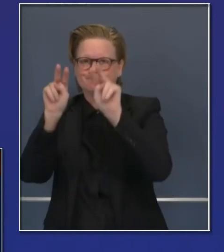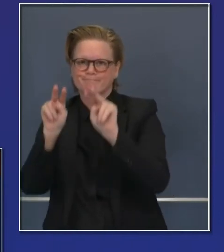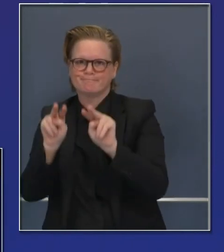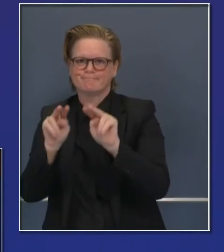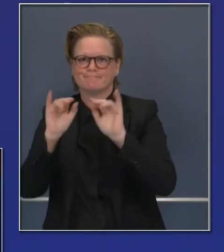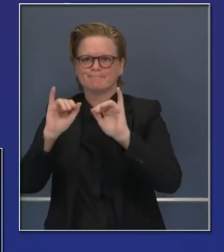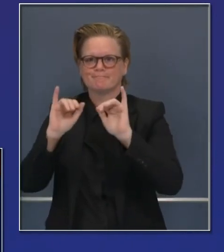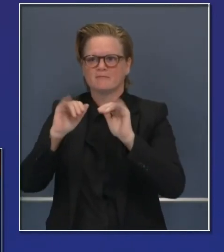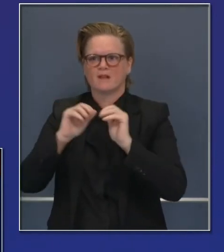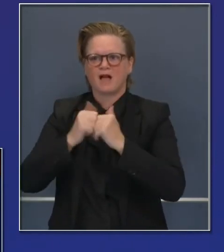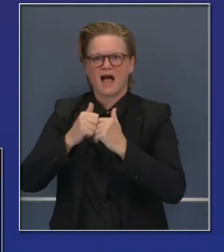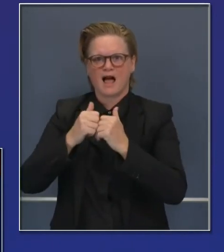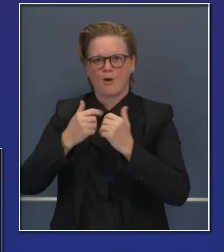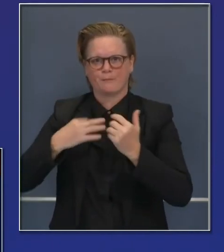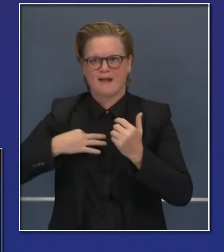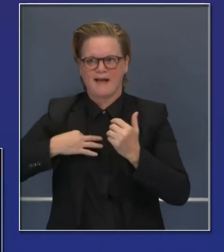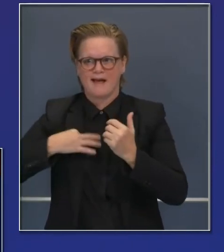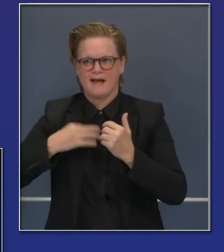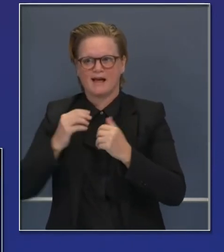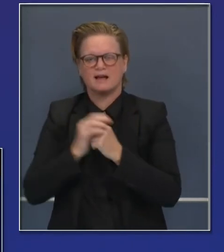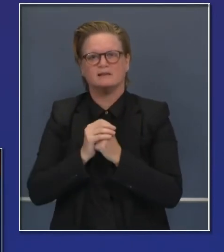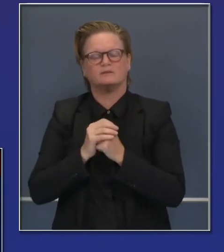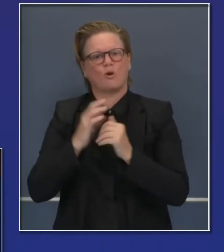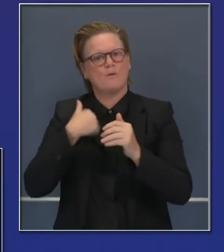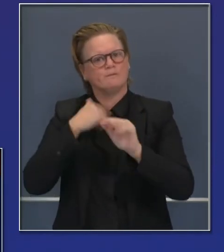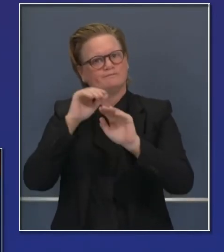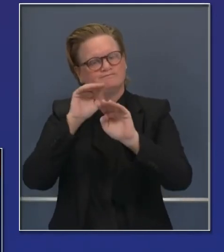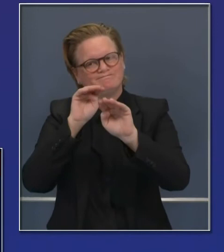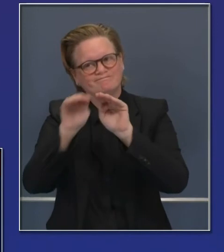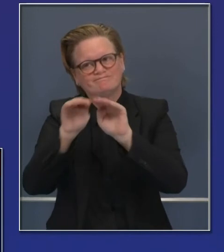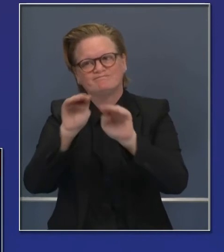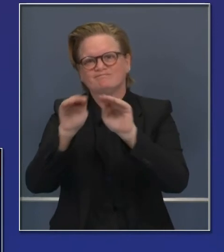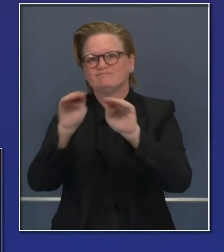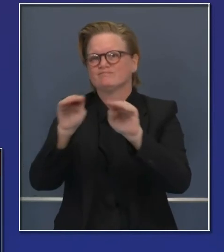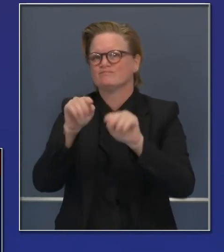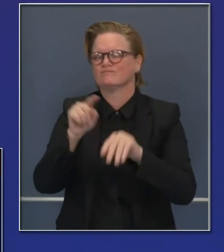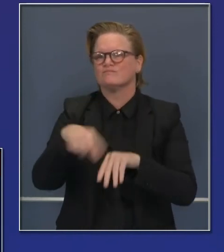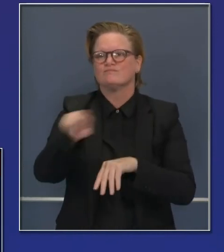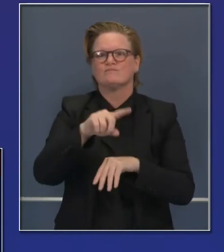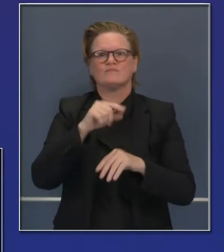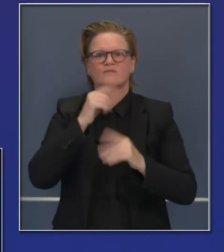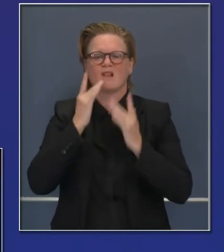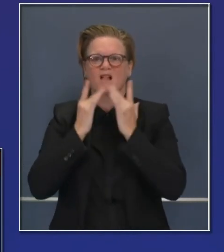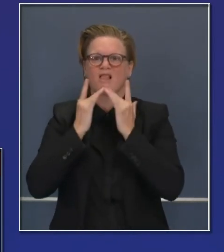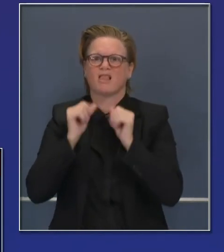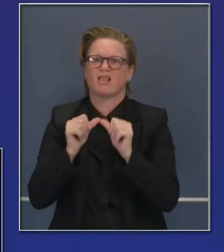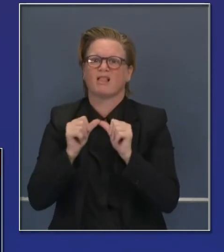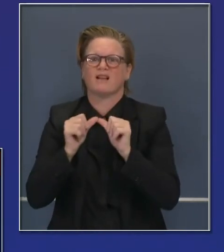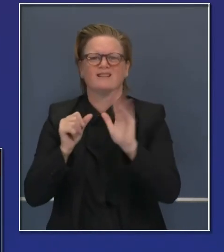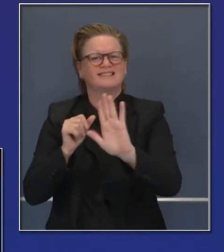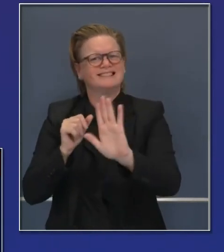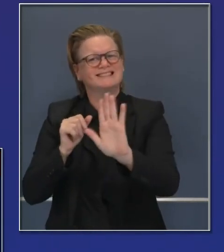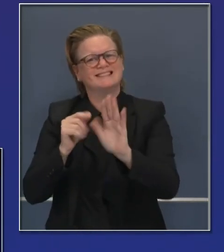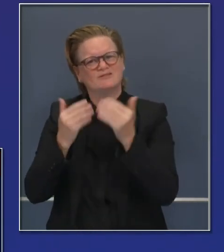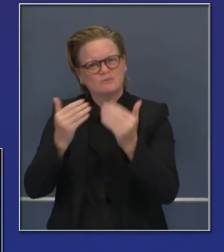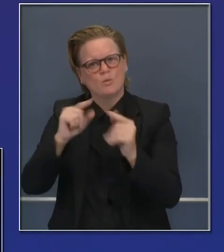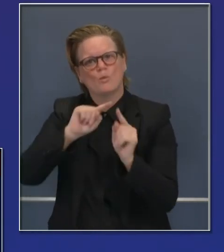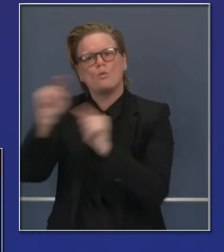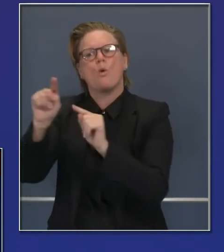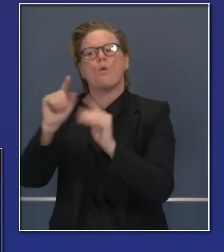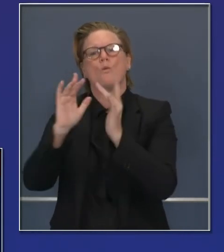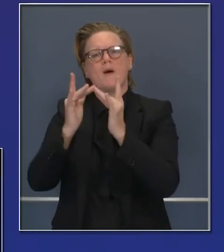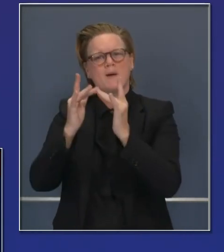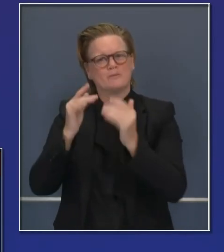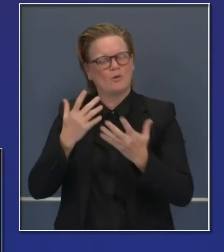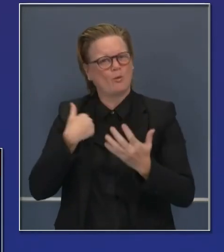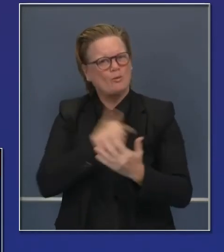just getting started in terms of the business relief and business support. We are looking across sectors, particularly those